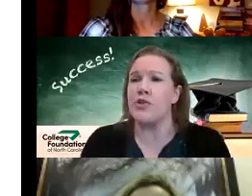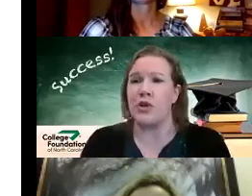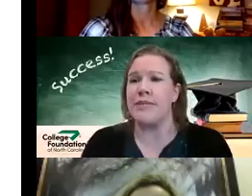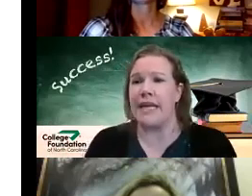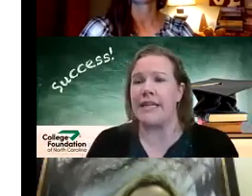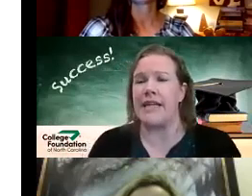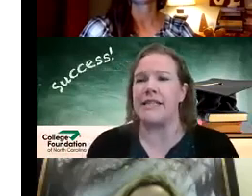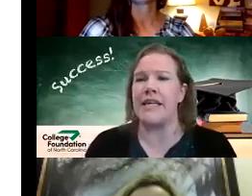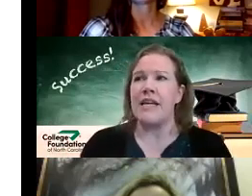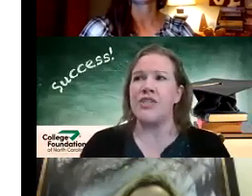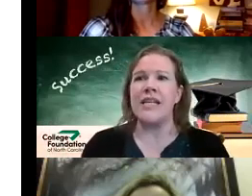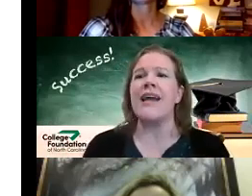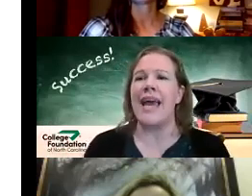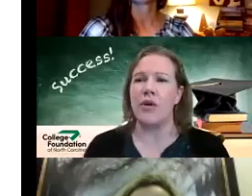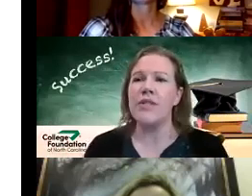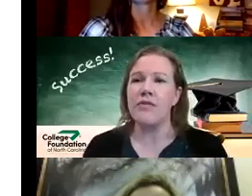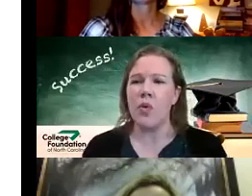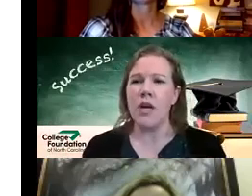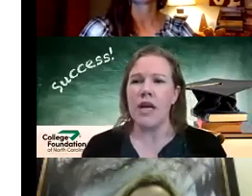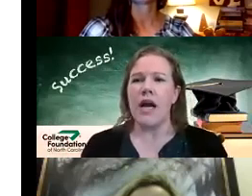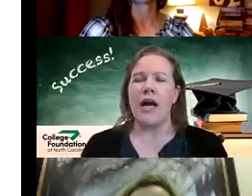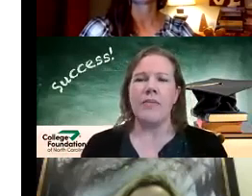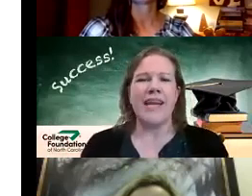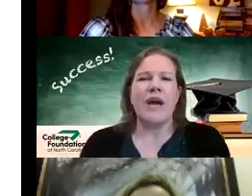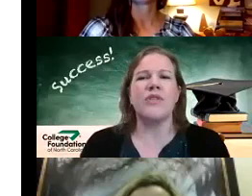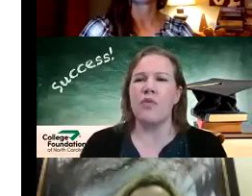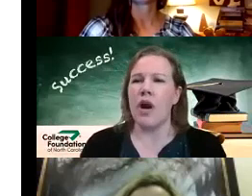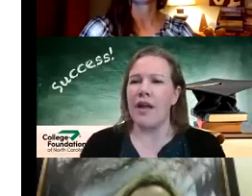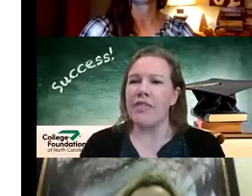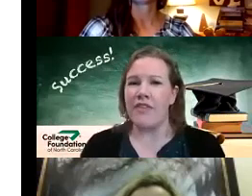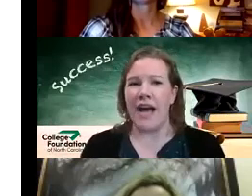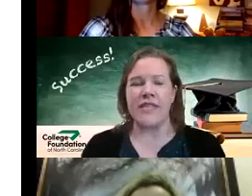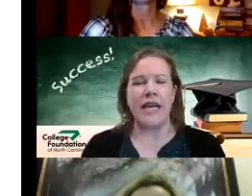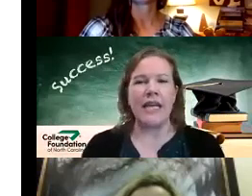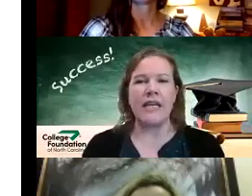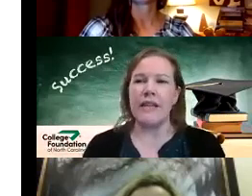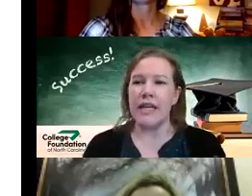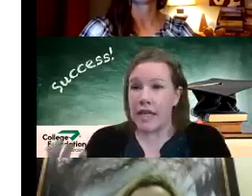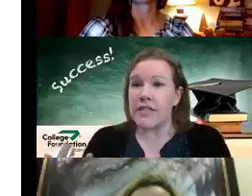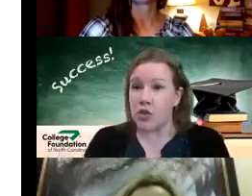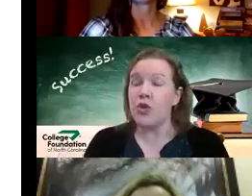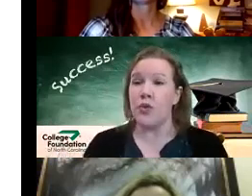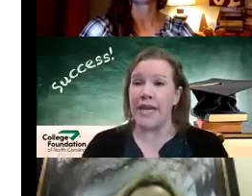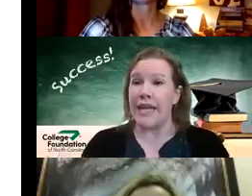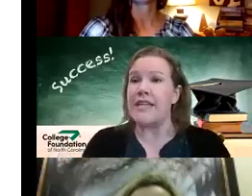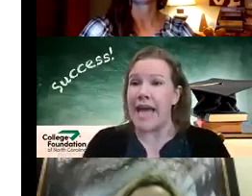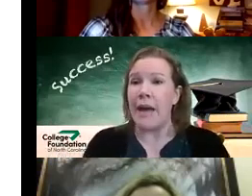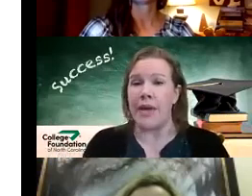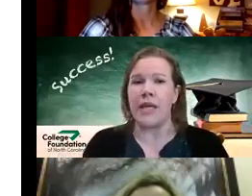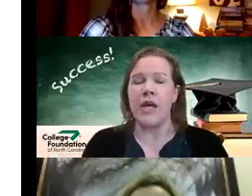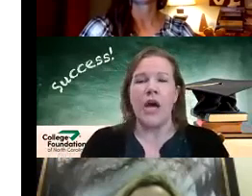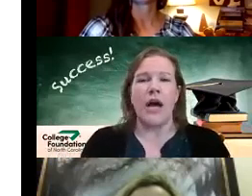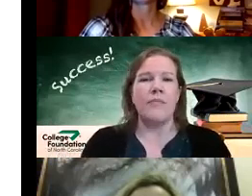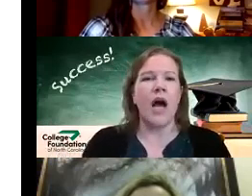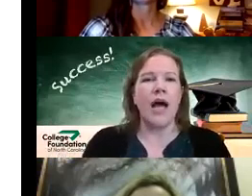special circumstance that's just not accounted for, on the FAFSA. And that's true. That does